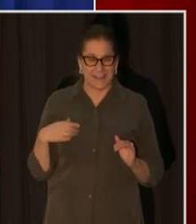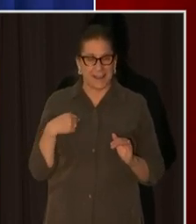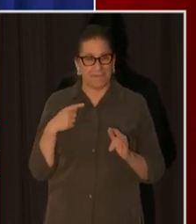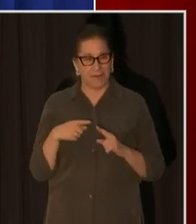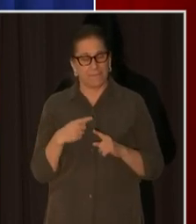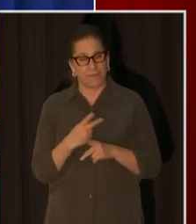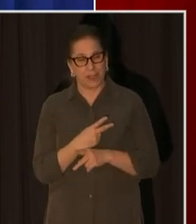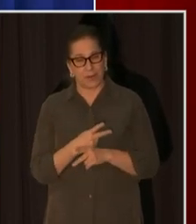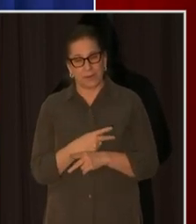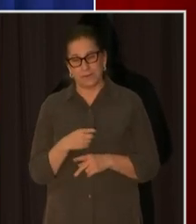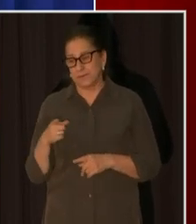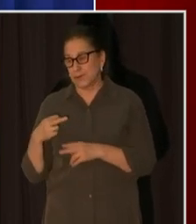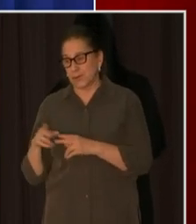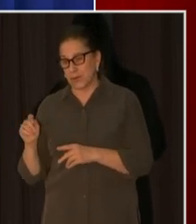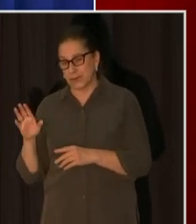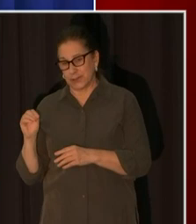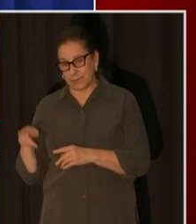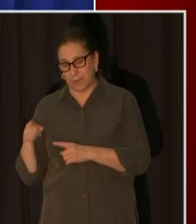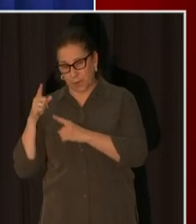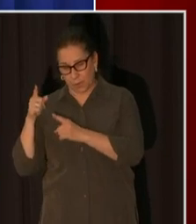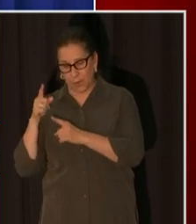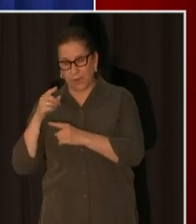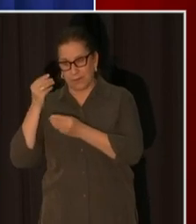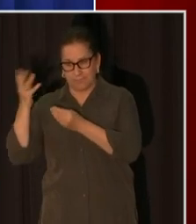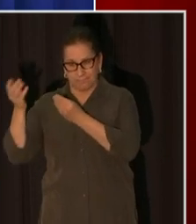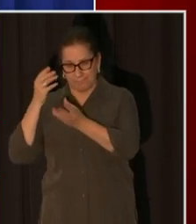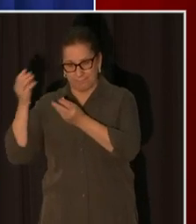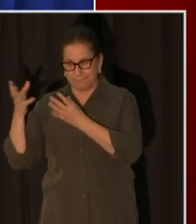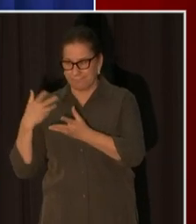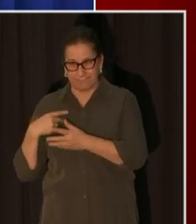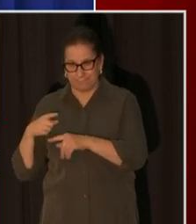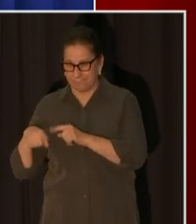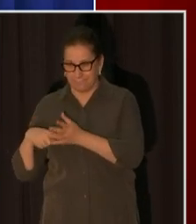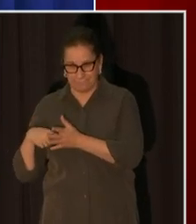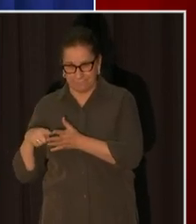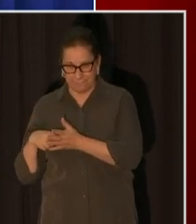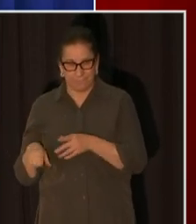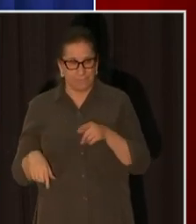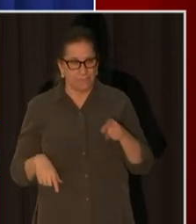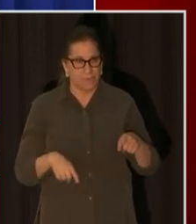income, completely depleted, and I've been